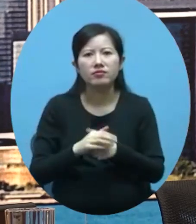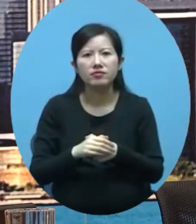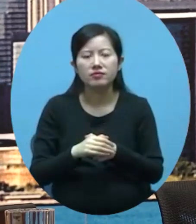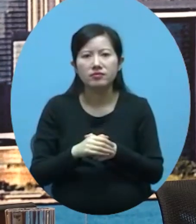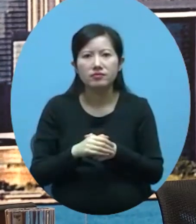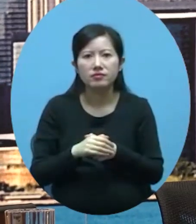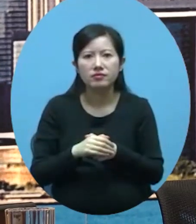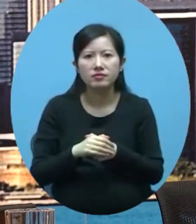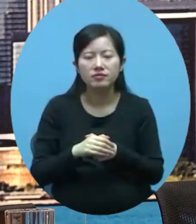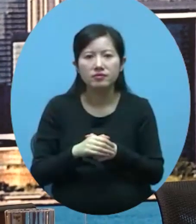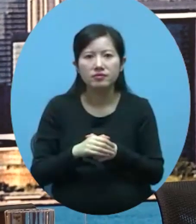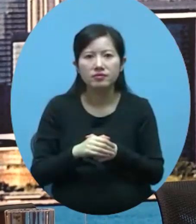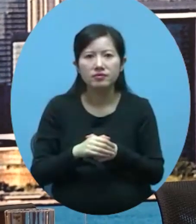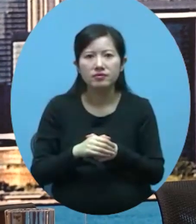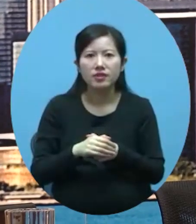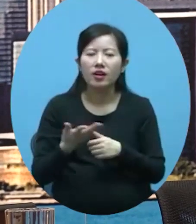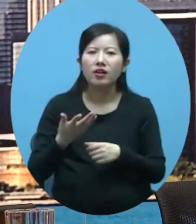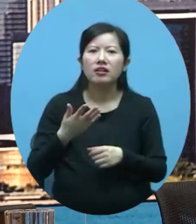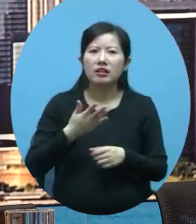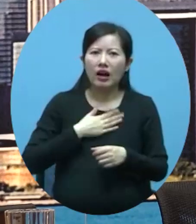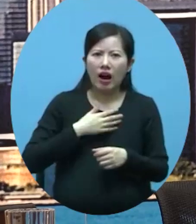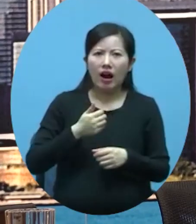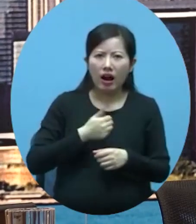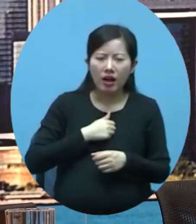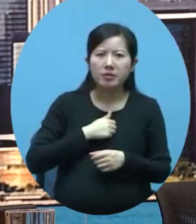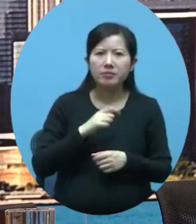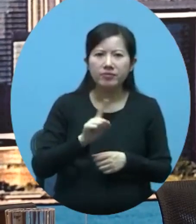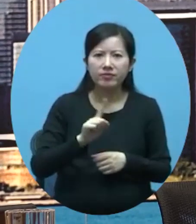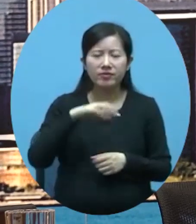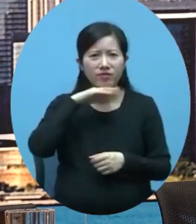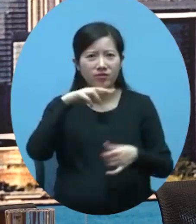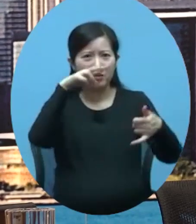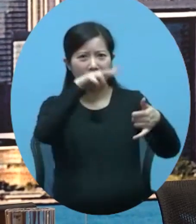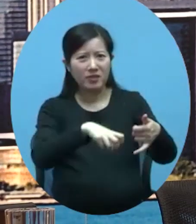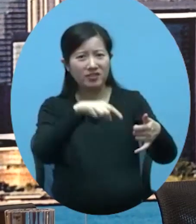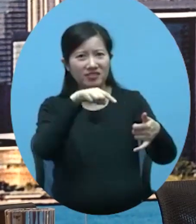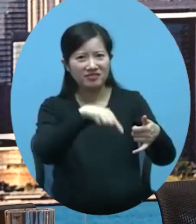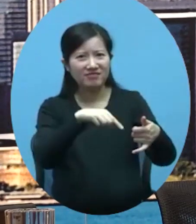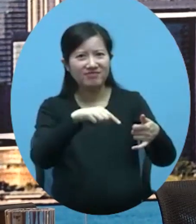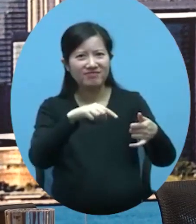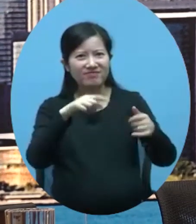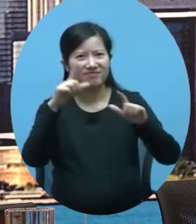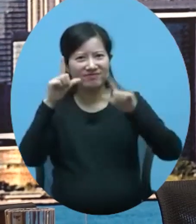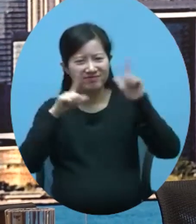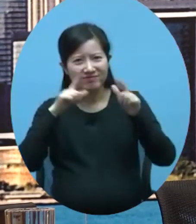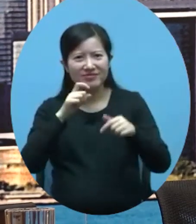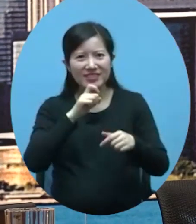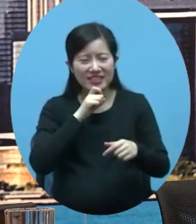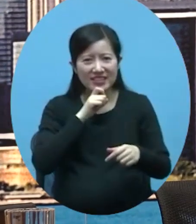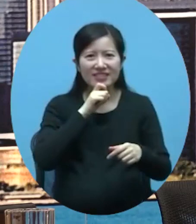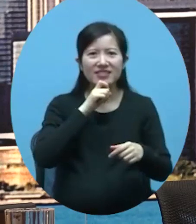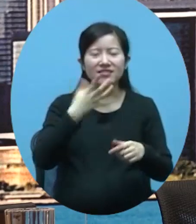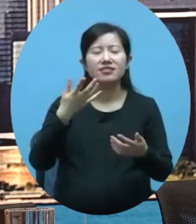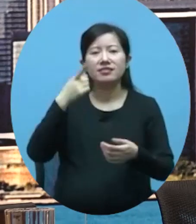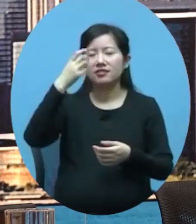some of them will become symptomatic or become confirmed cases I'm sure the government and also hospital authority will